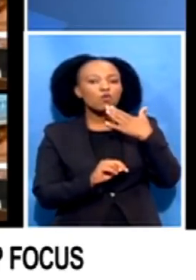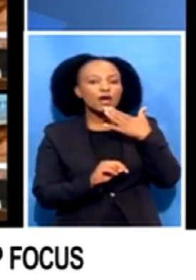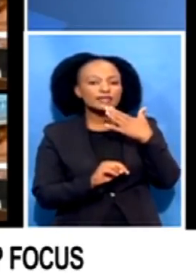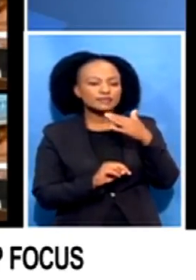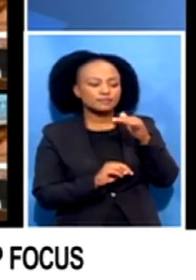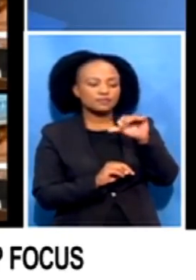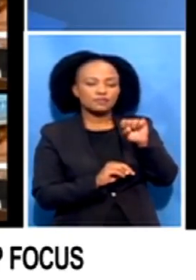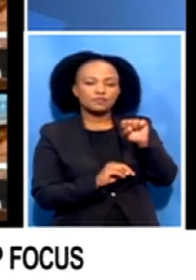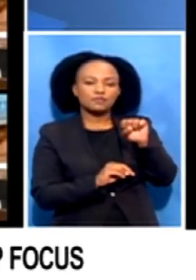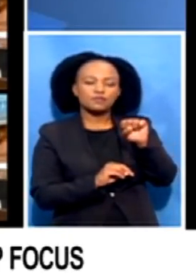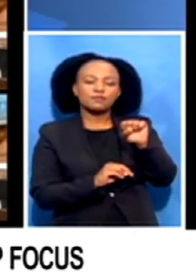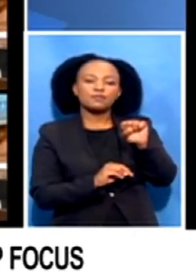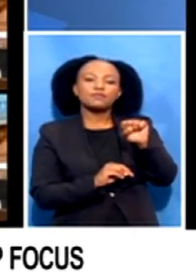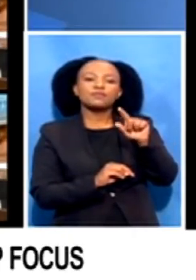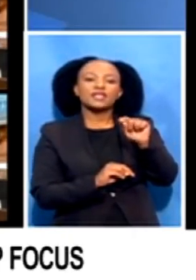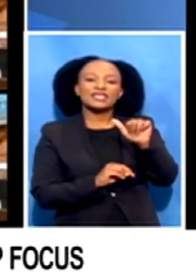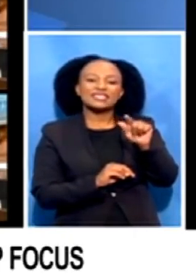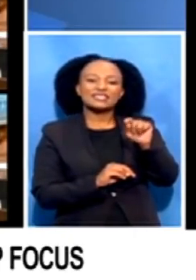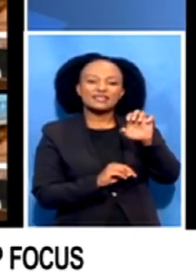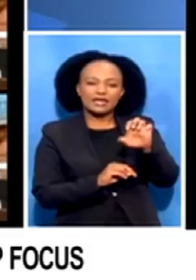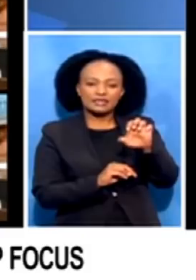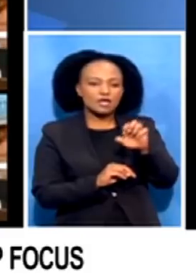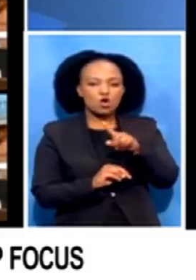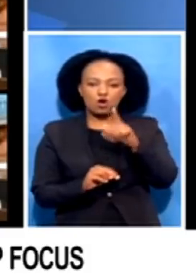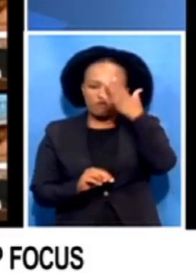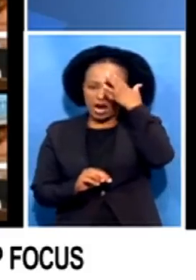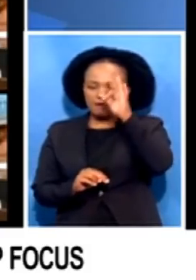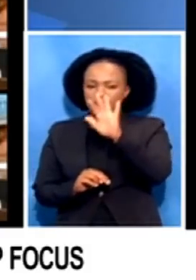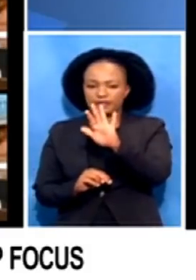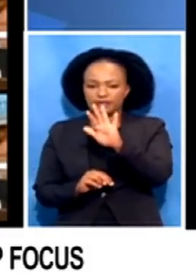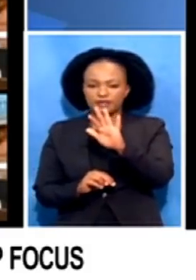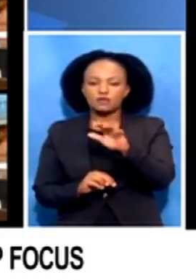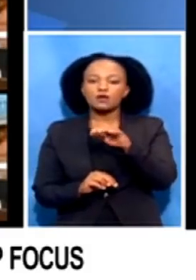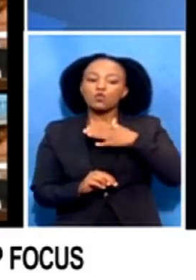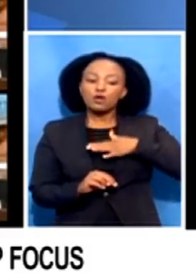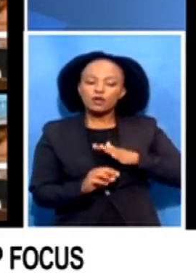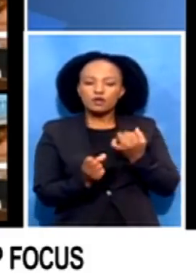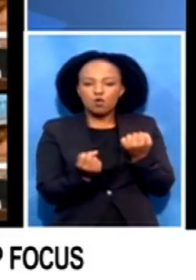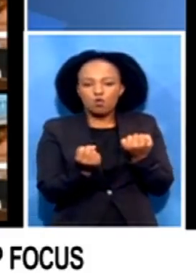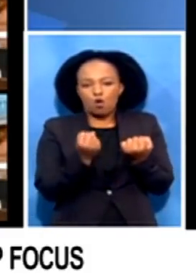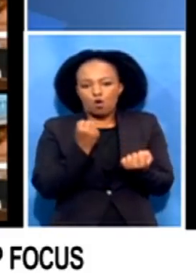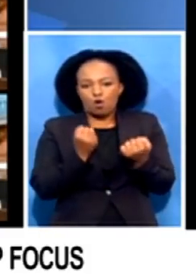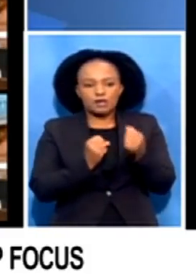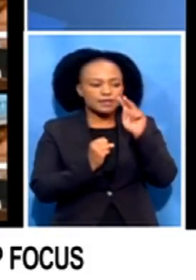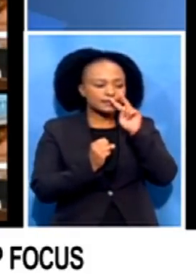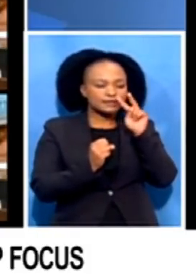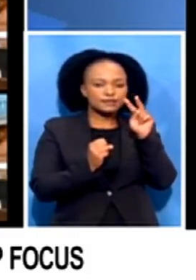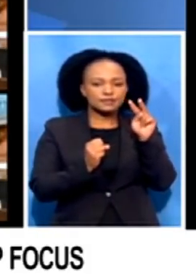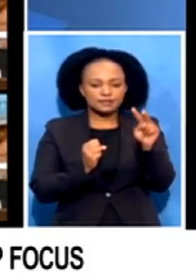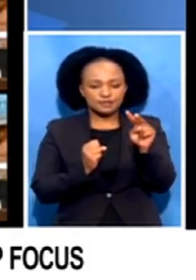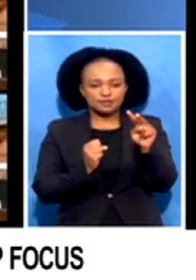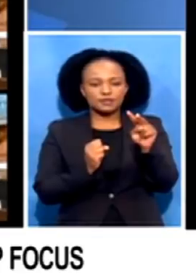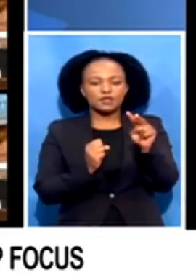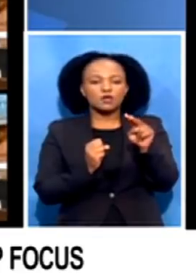submit that the court should have looked at state affairs that the Constitution identifies as to include the